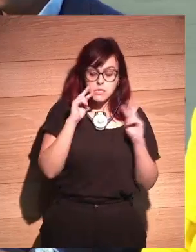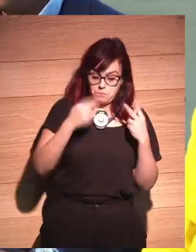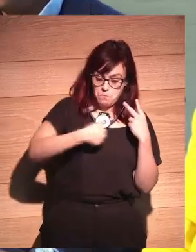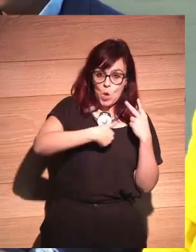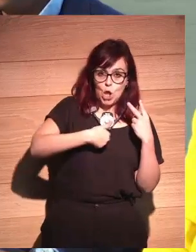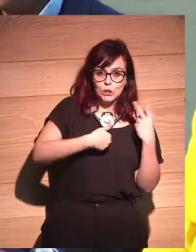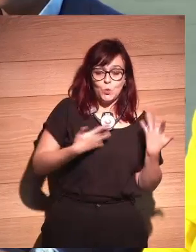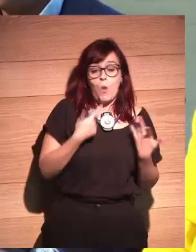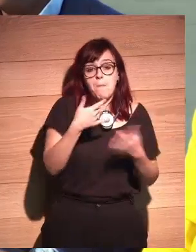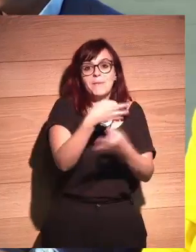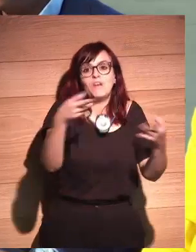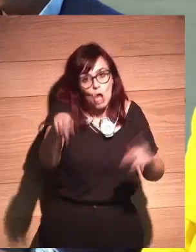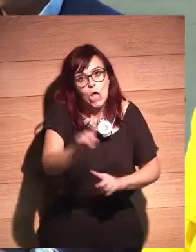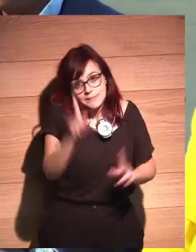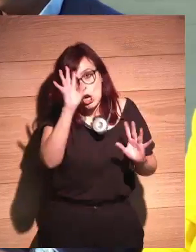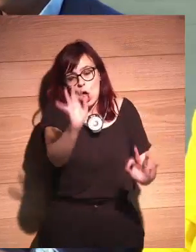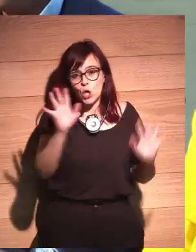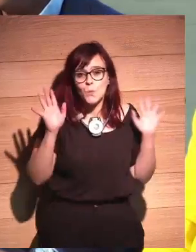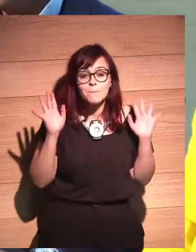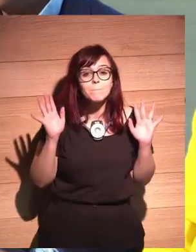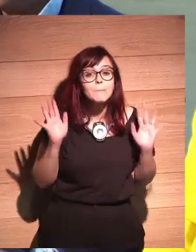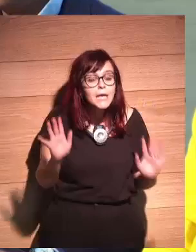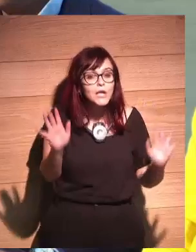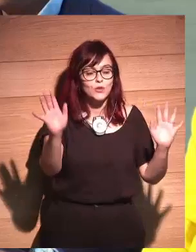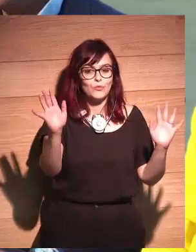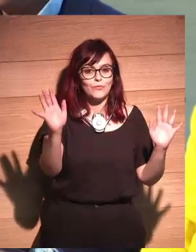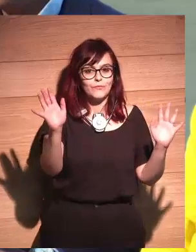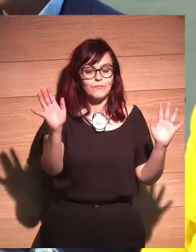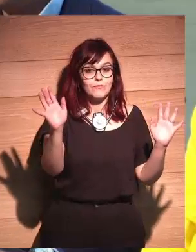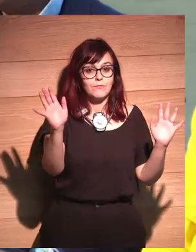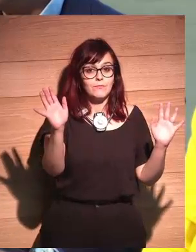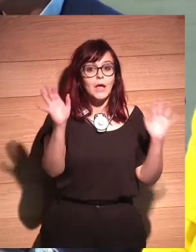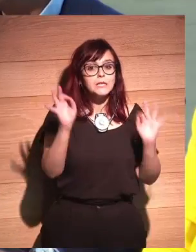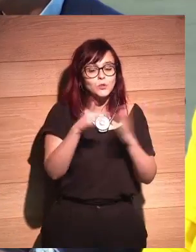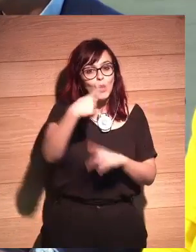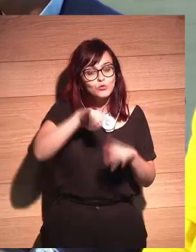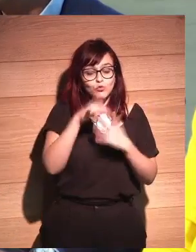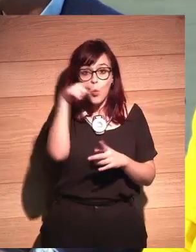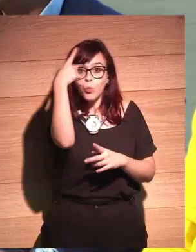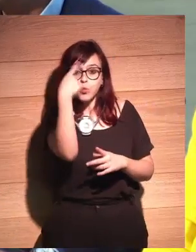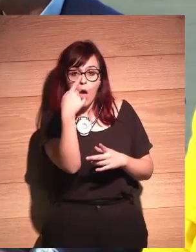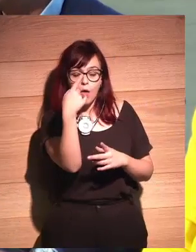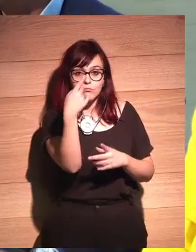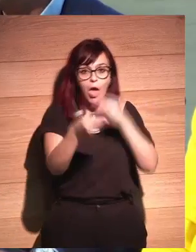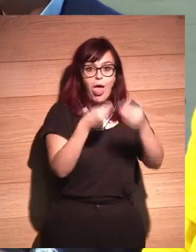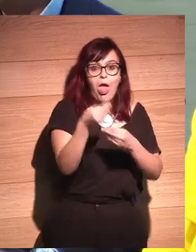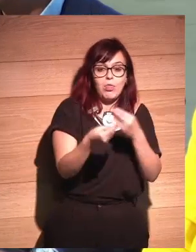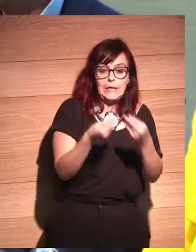right? Because I think that's what we can do with the culture. You can show that it's